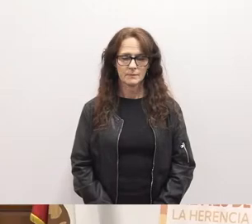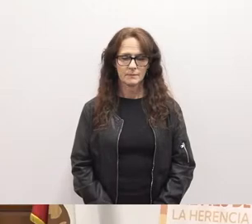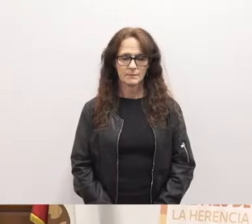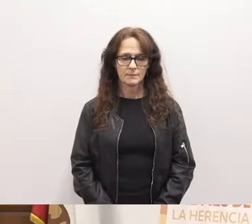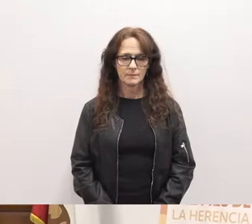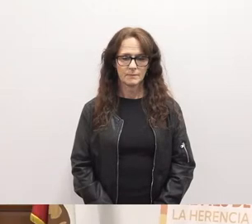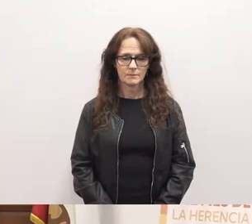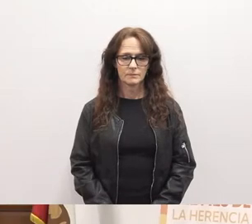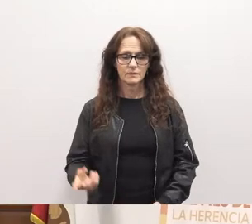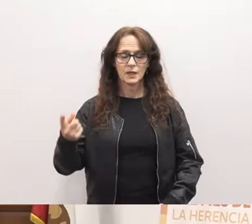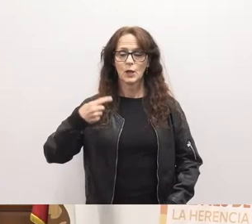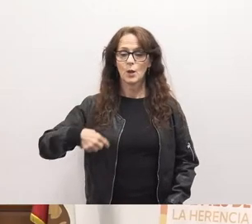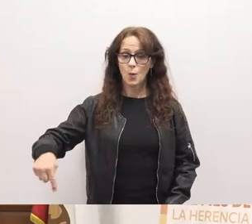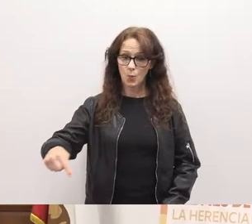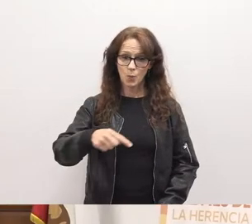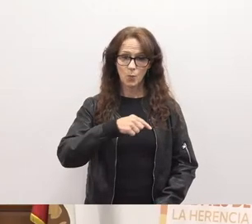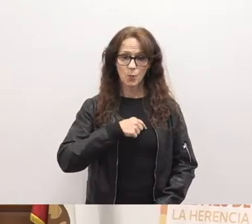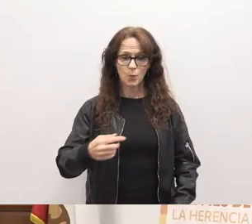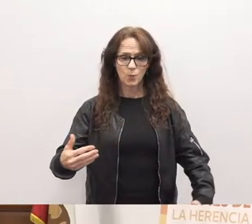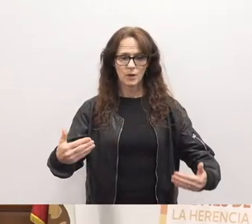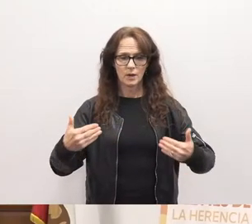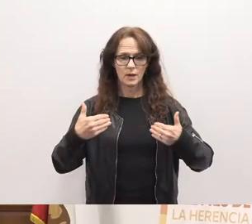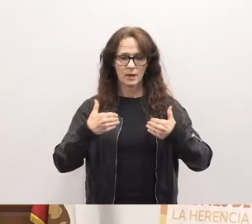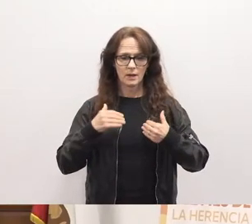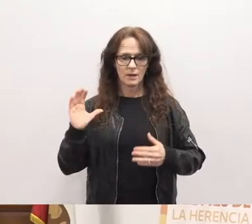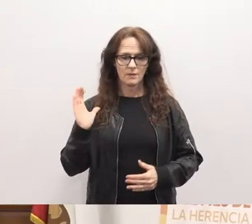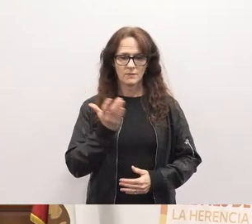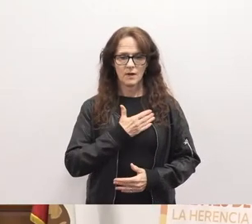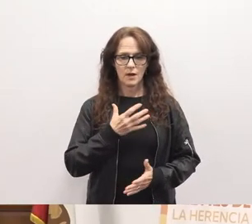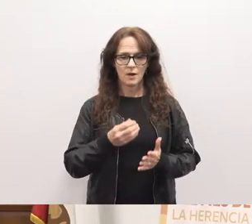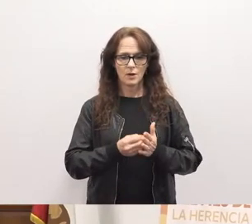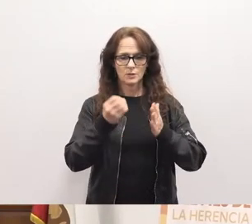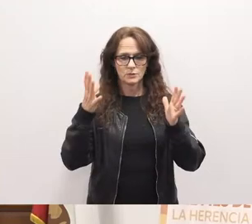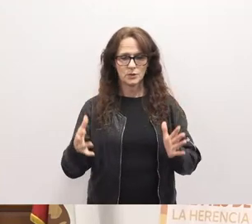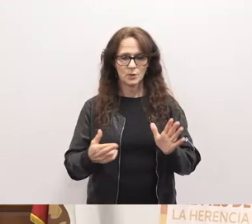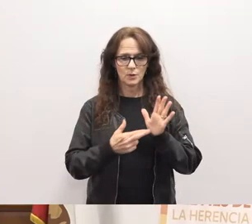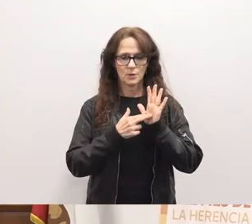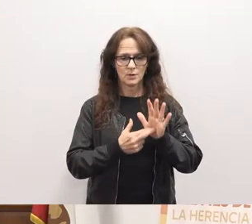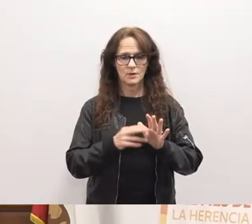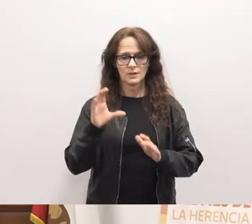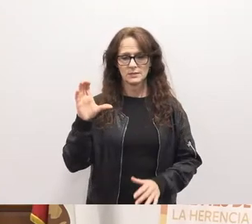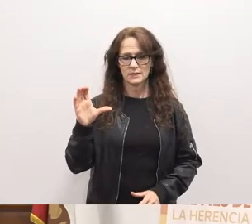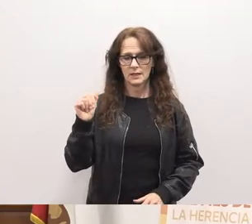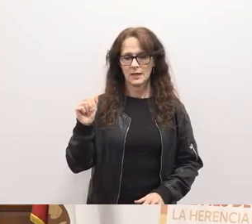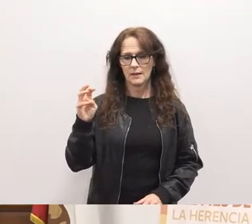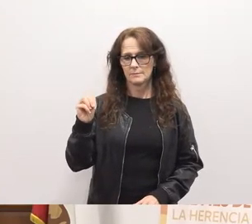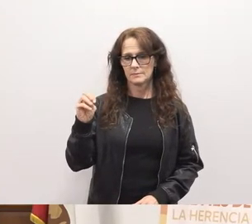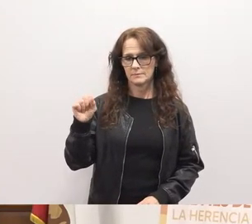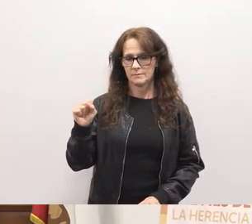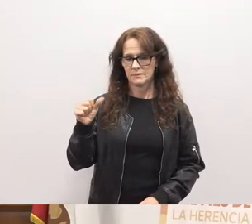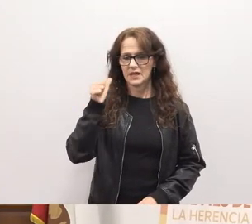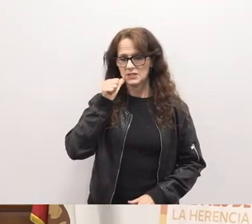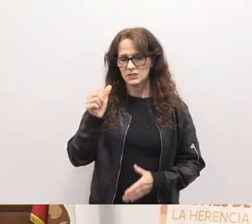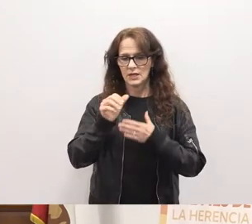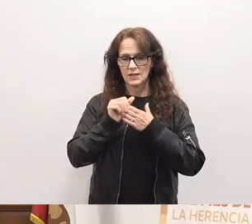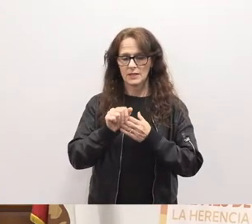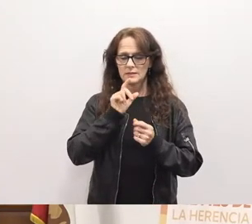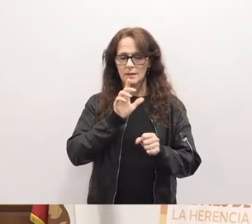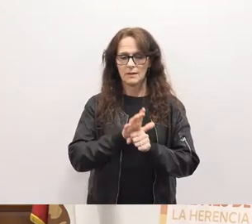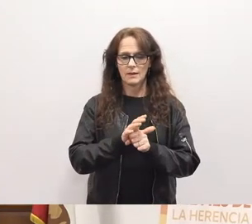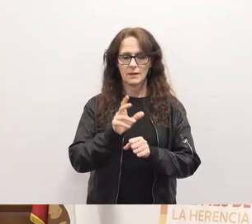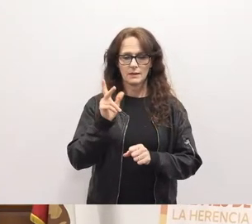Let's see. We have our student representative from CAMS, and she led us in the pledge. That's